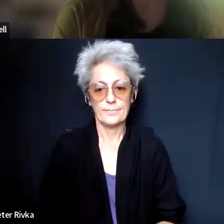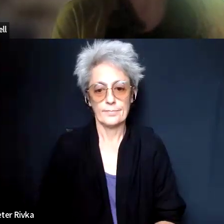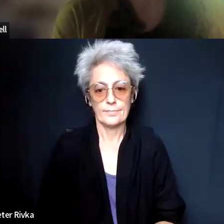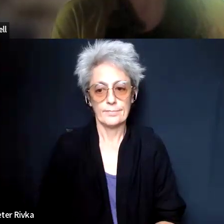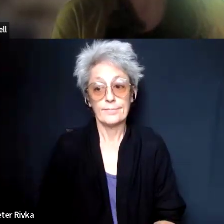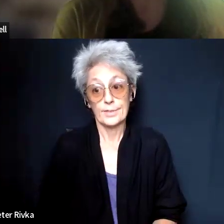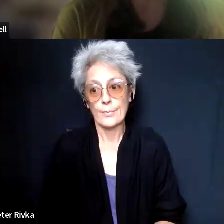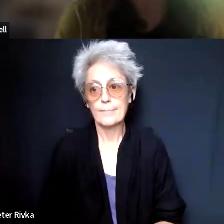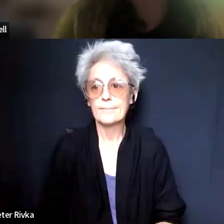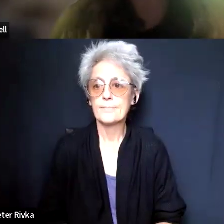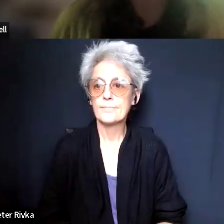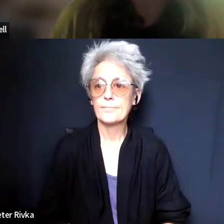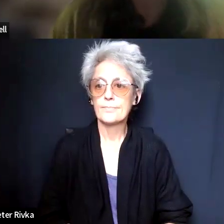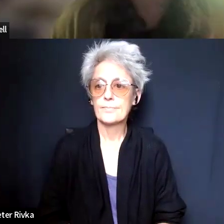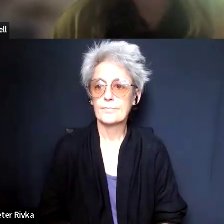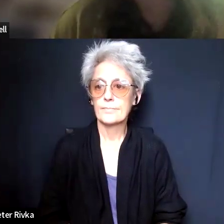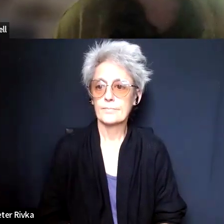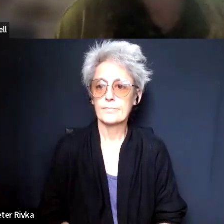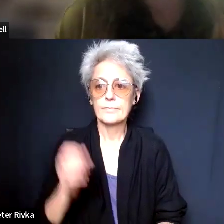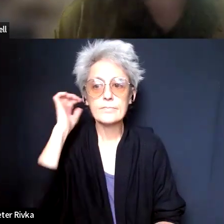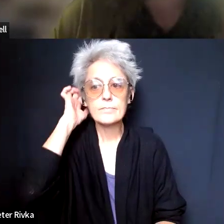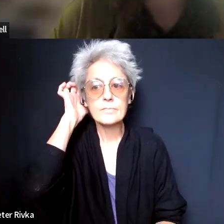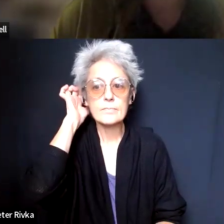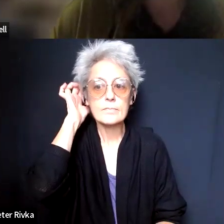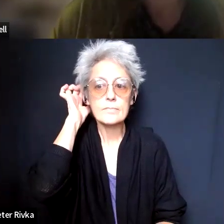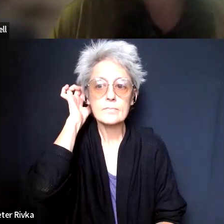So, Deb, I see your hands up.